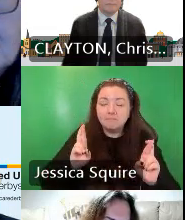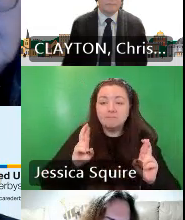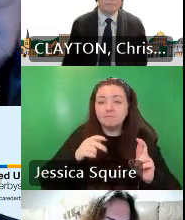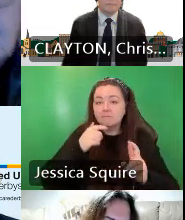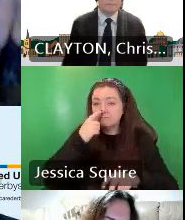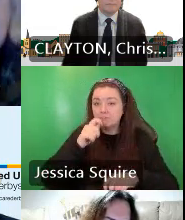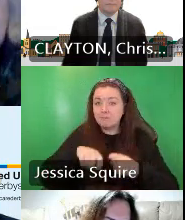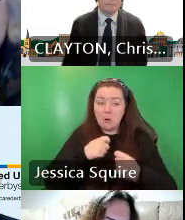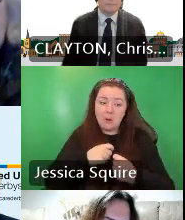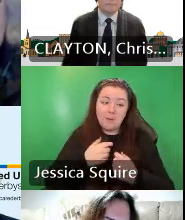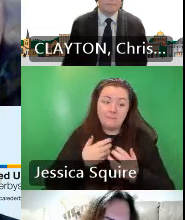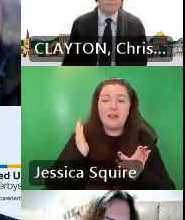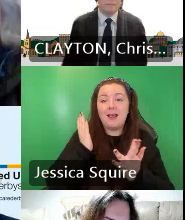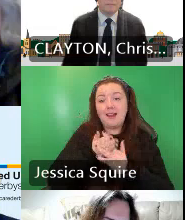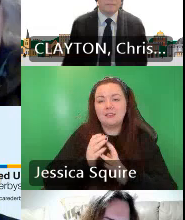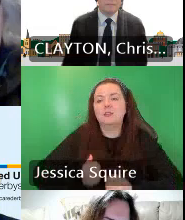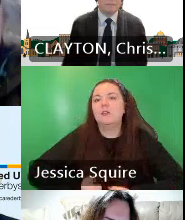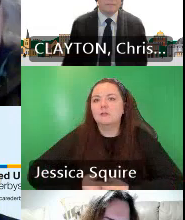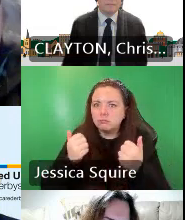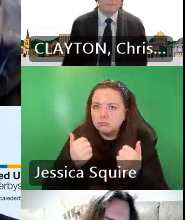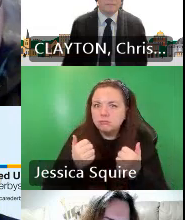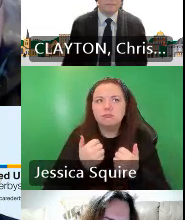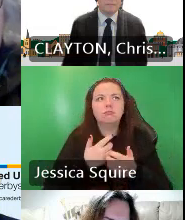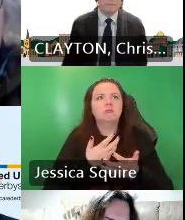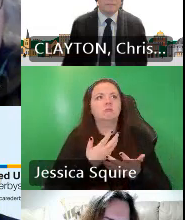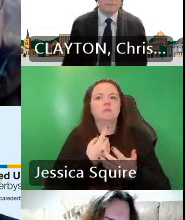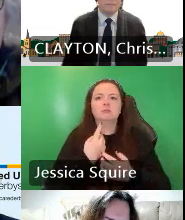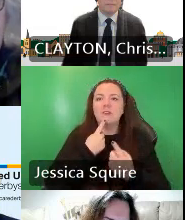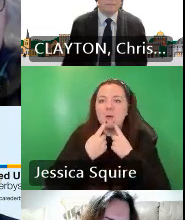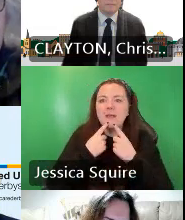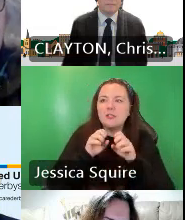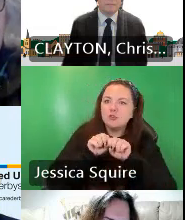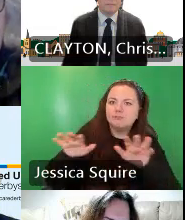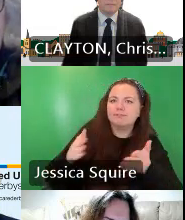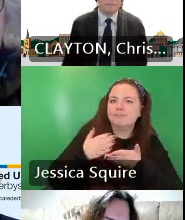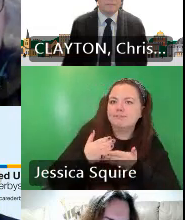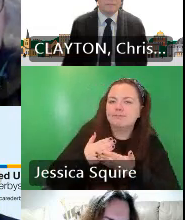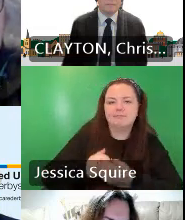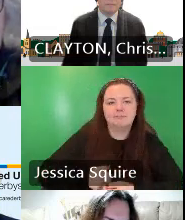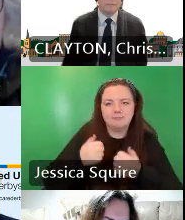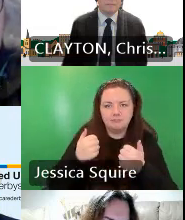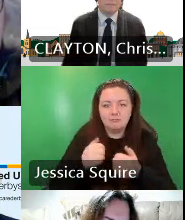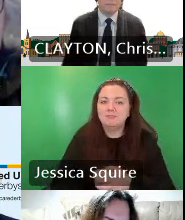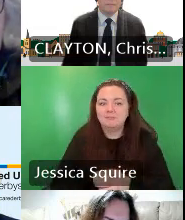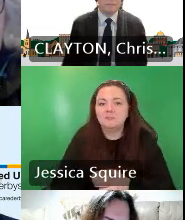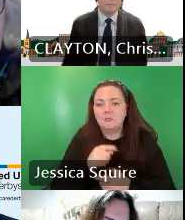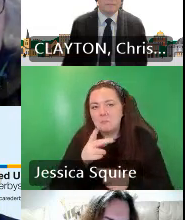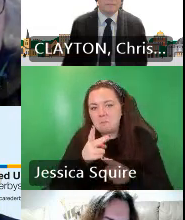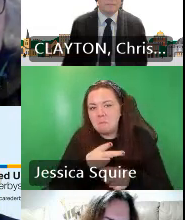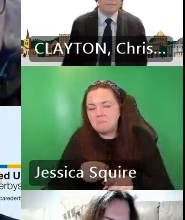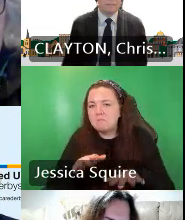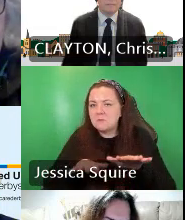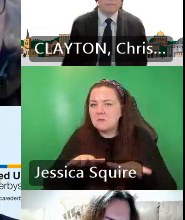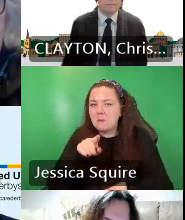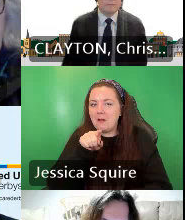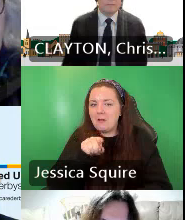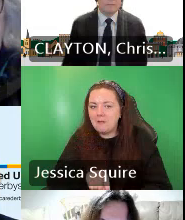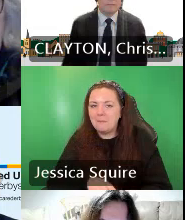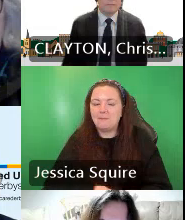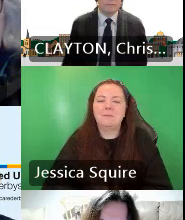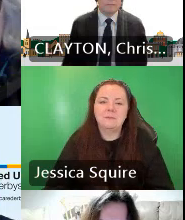improve access and support with getting information out there as well. So that's some of those top themes that are coming through there. I see quite a few